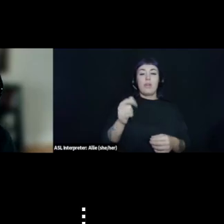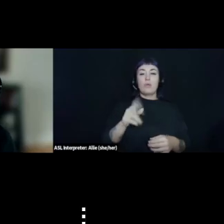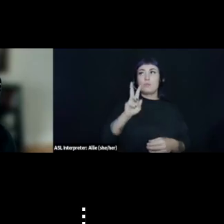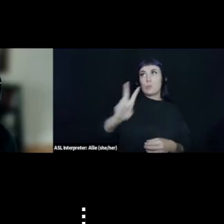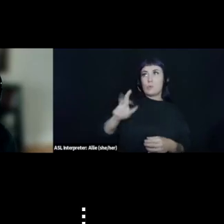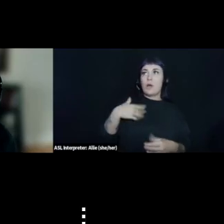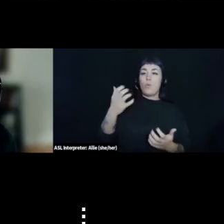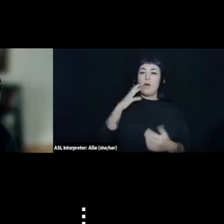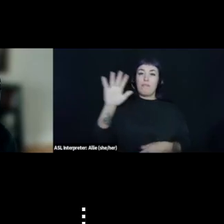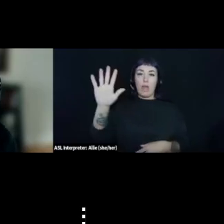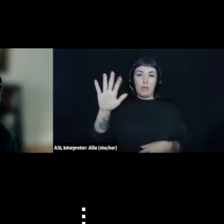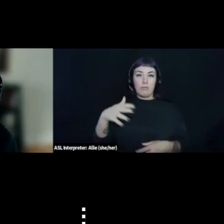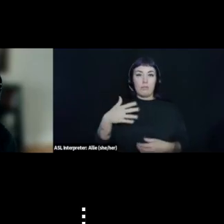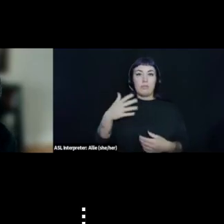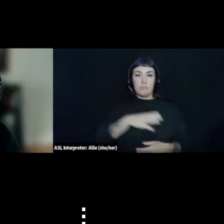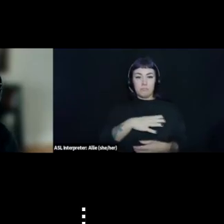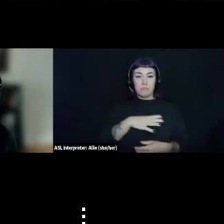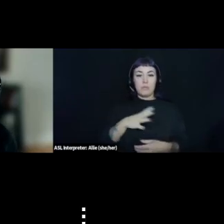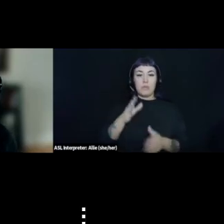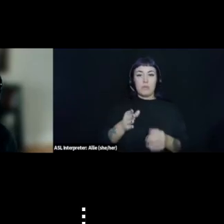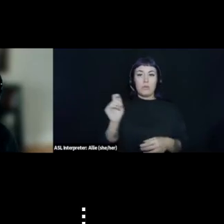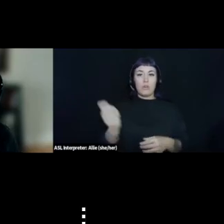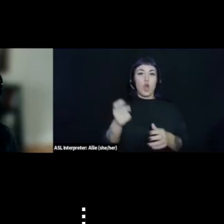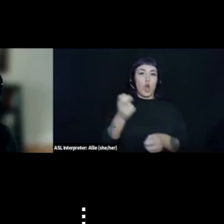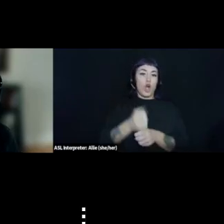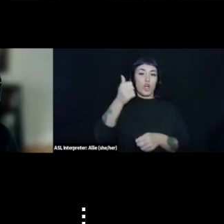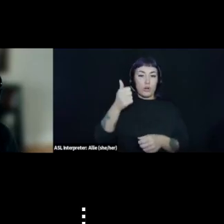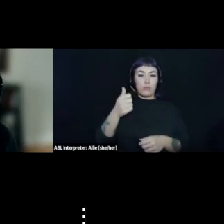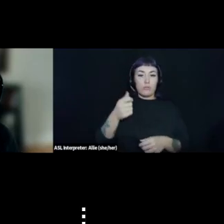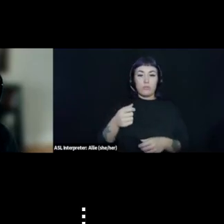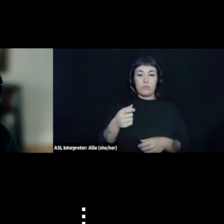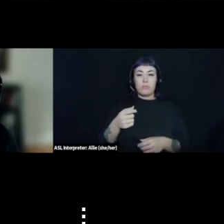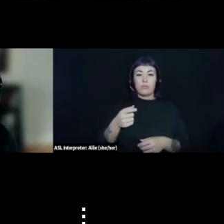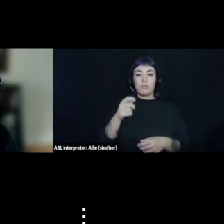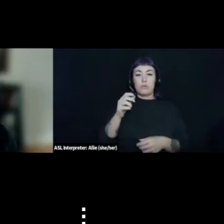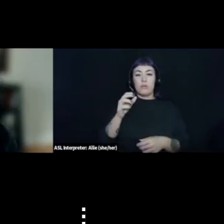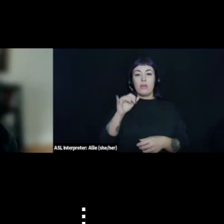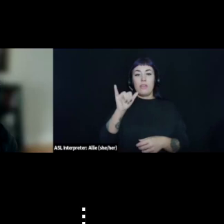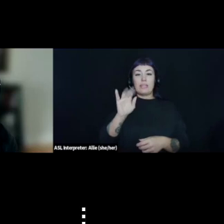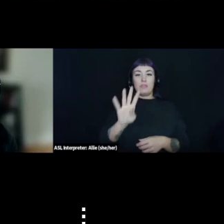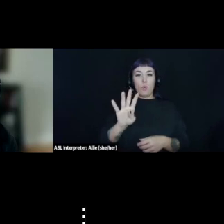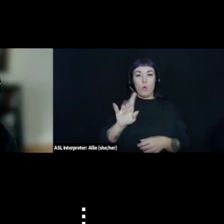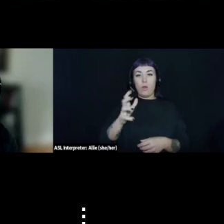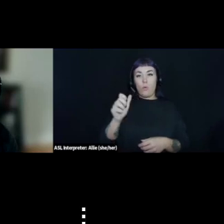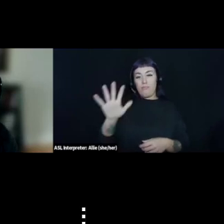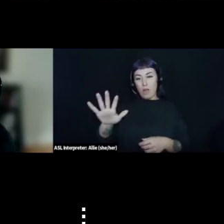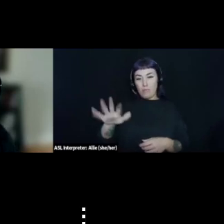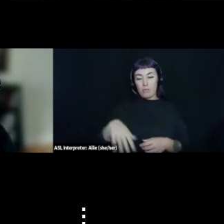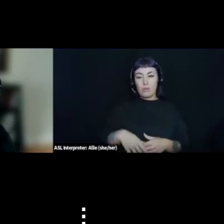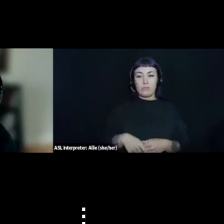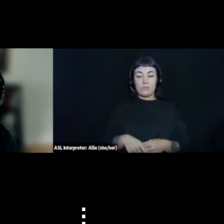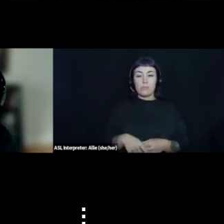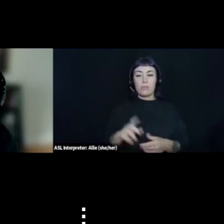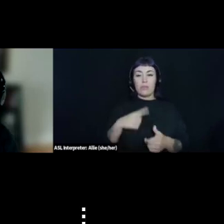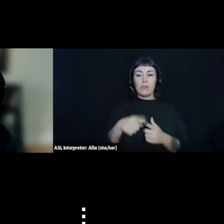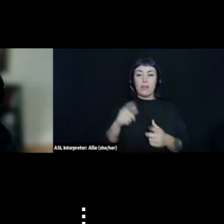2 and I'd like to be at a 5. So then the person will hit me a little harder. I'll say, okay, that's a 4. I want that to be at a 5. So then